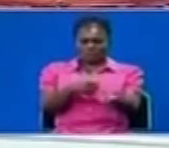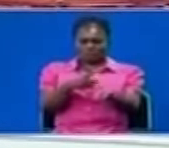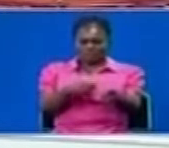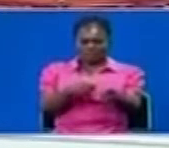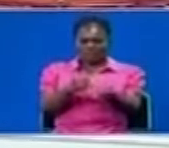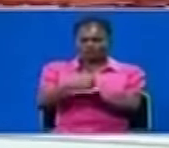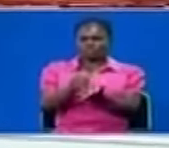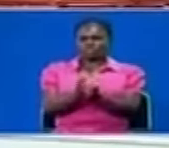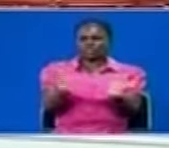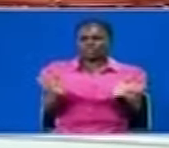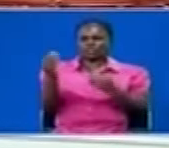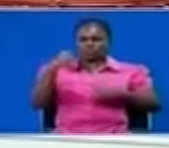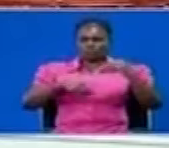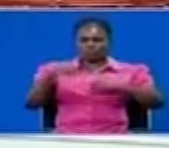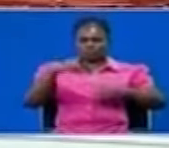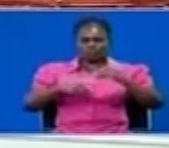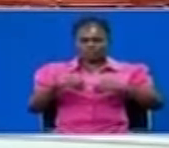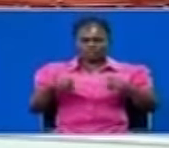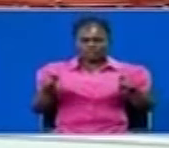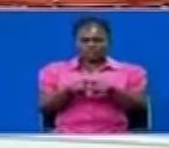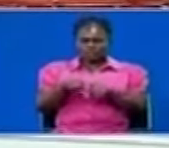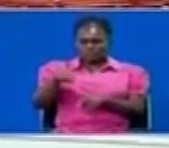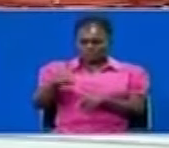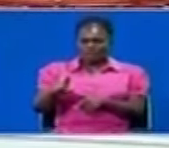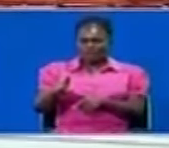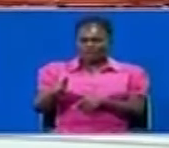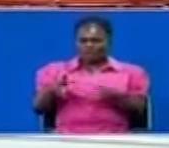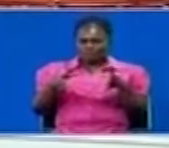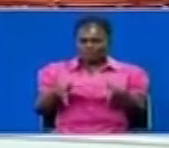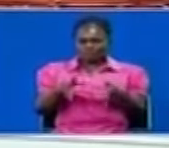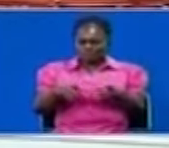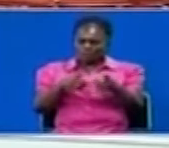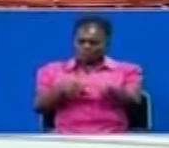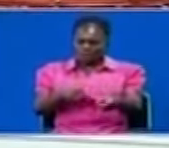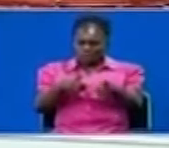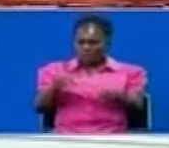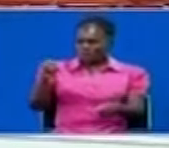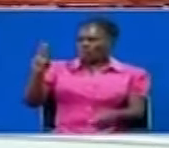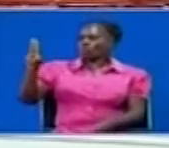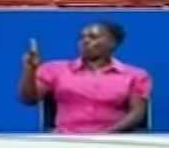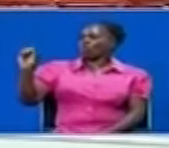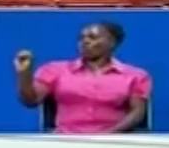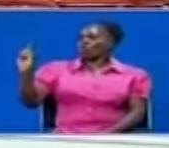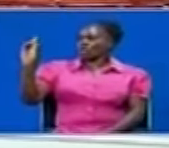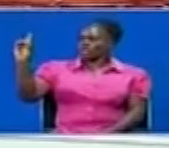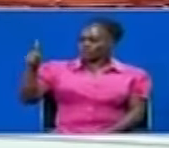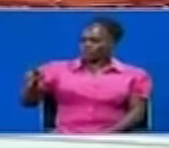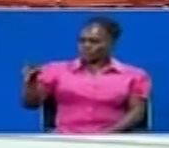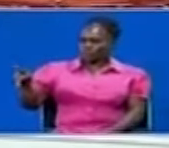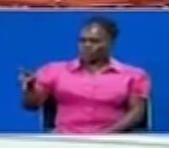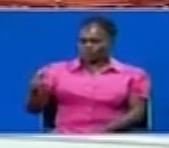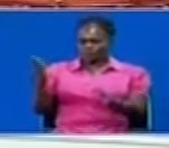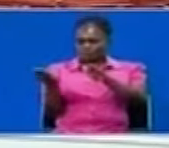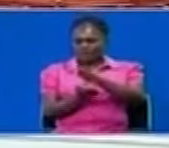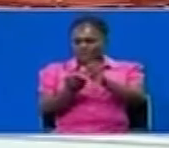corruption allegations hours after revealing that he was under intense pressure to prosecute Edward Ouko, the DPP. Tobiko released a